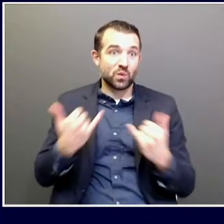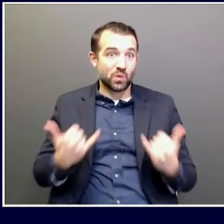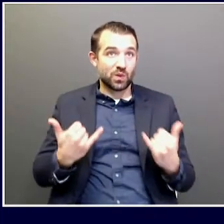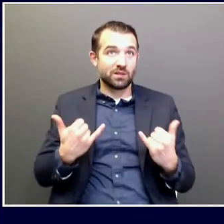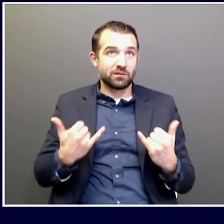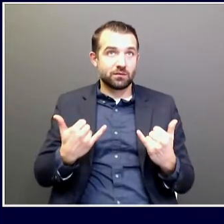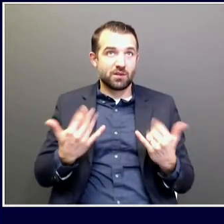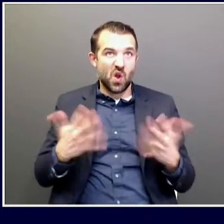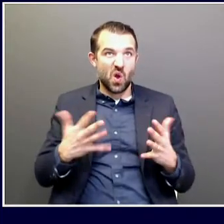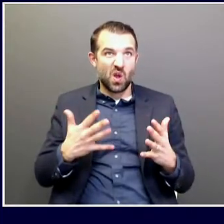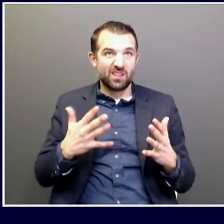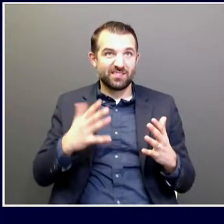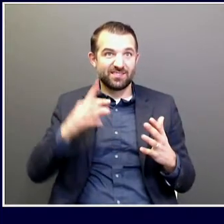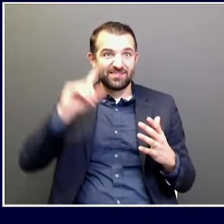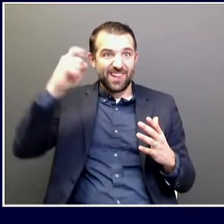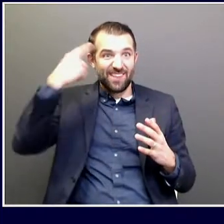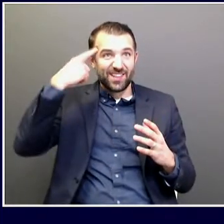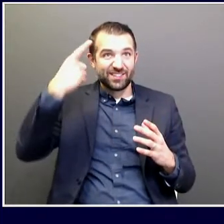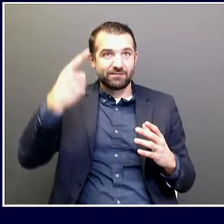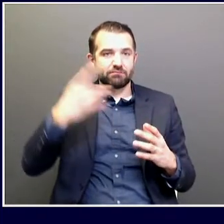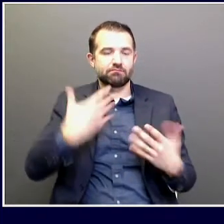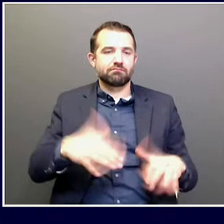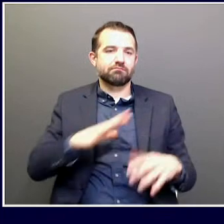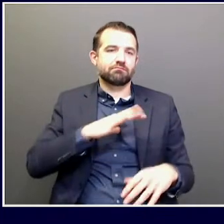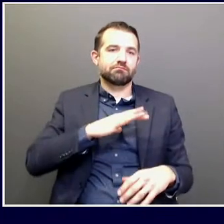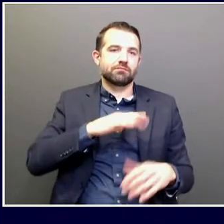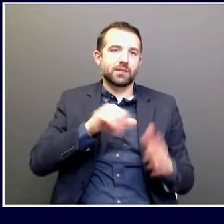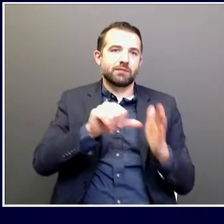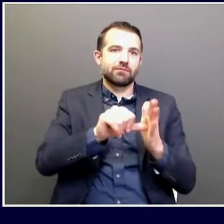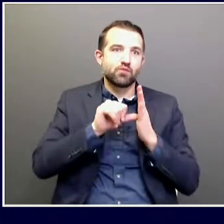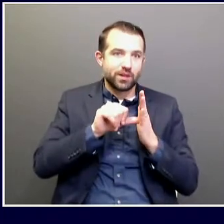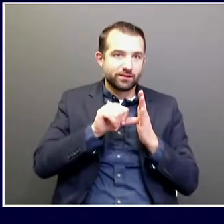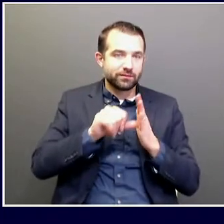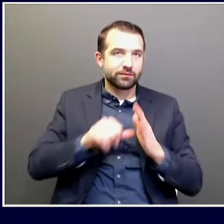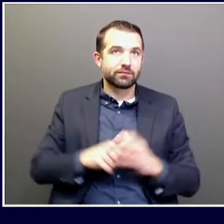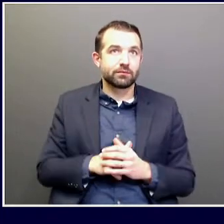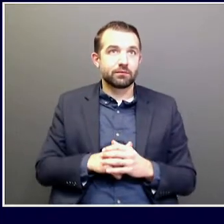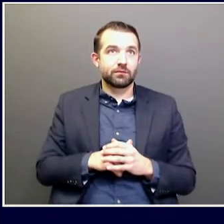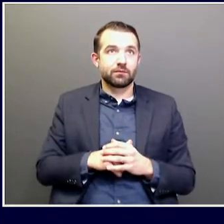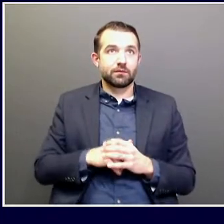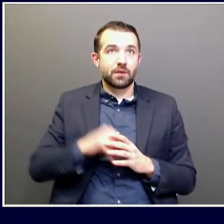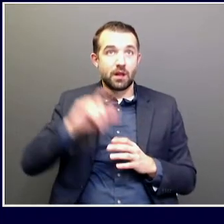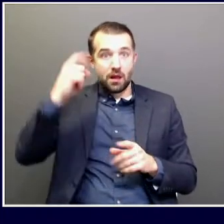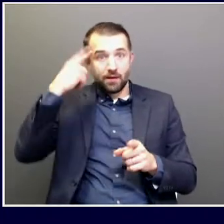question, my counterparts and I certainly do. I'll turn to Governor and Commissioner as well.